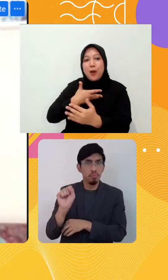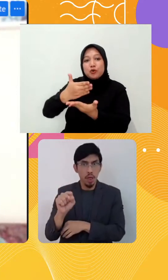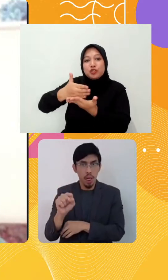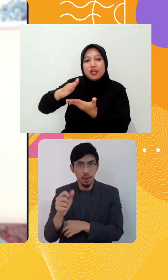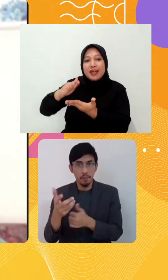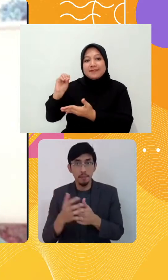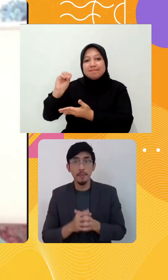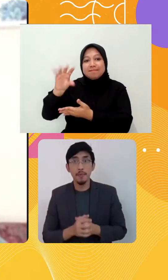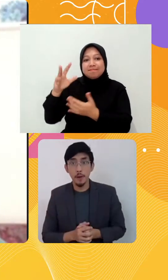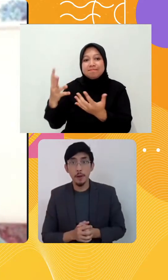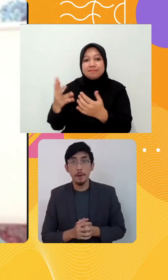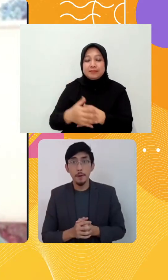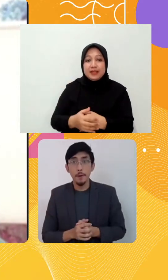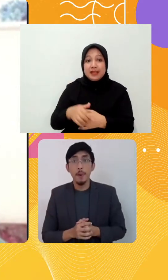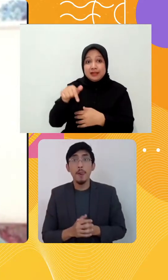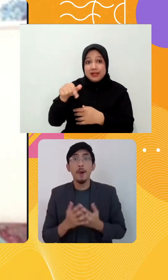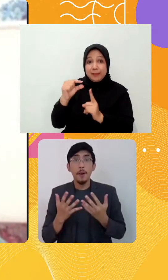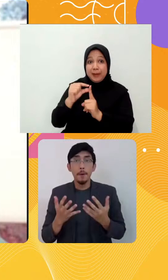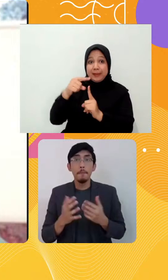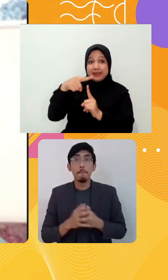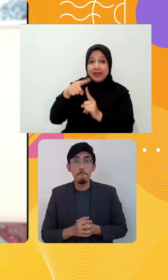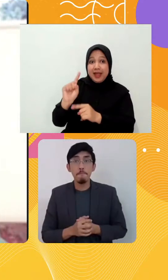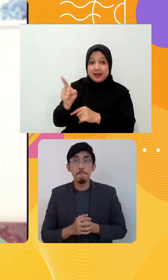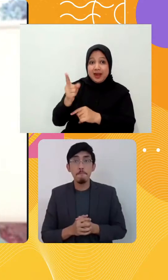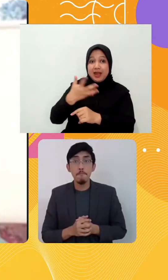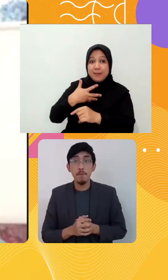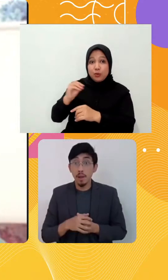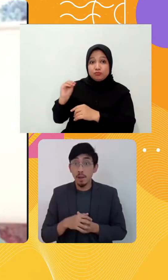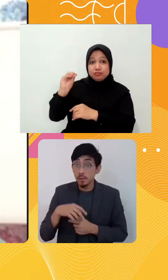any presentations to be see.